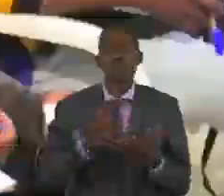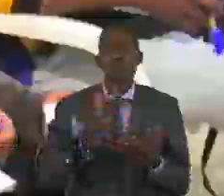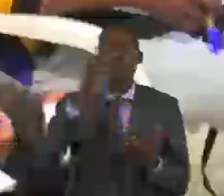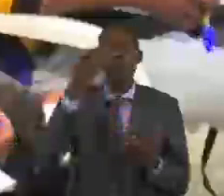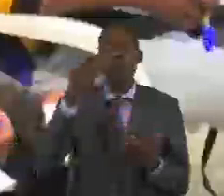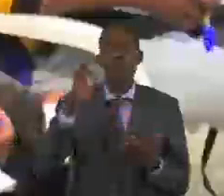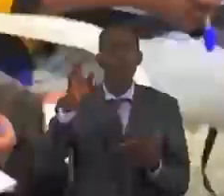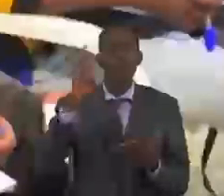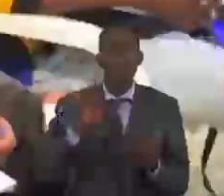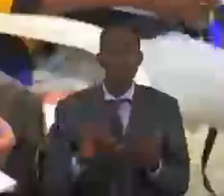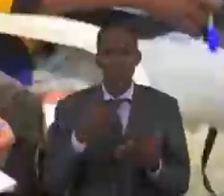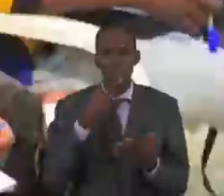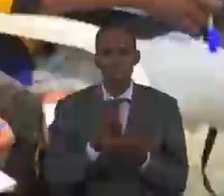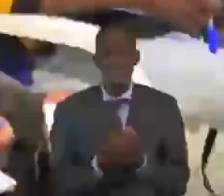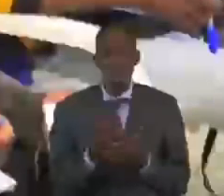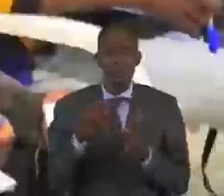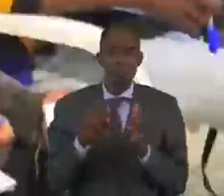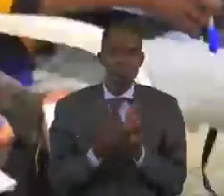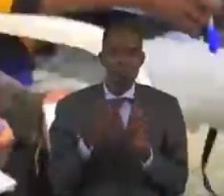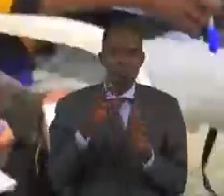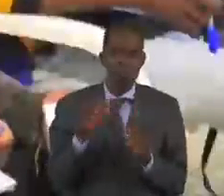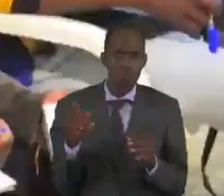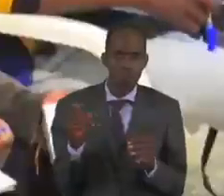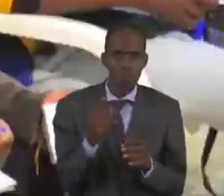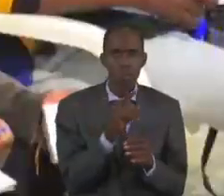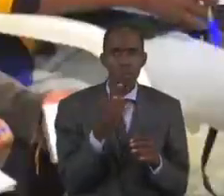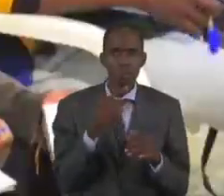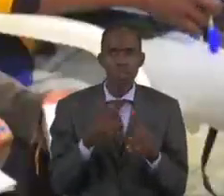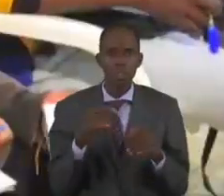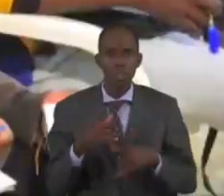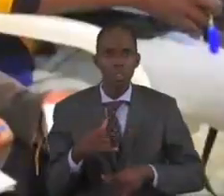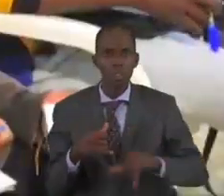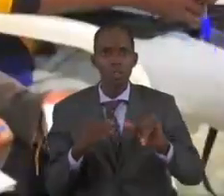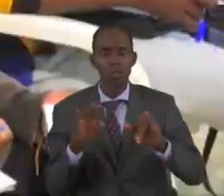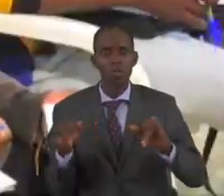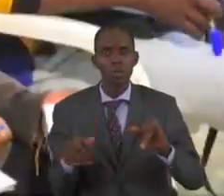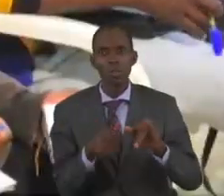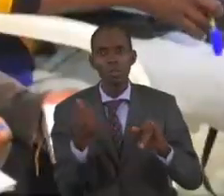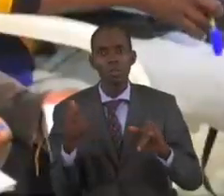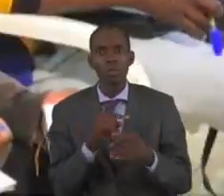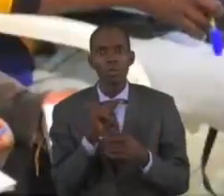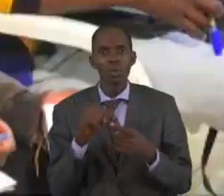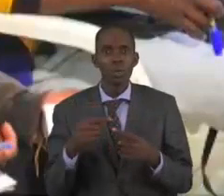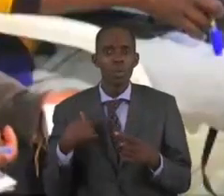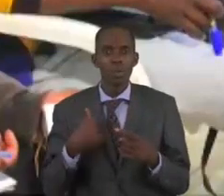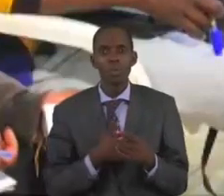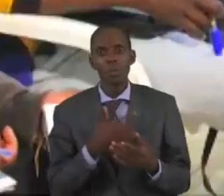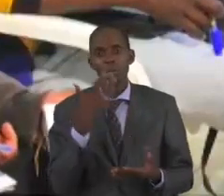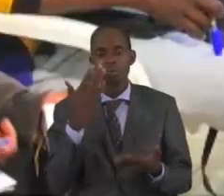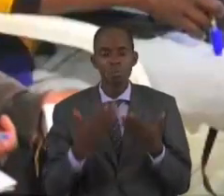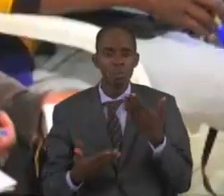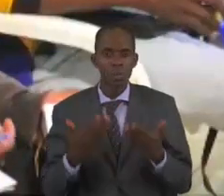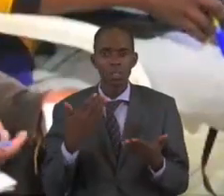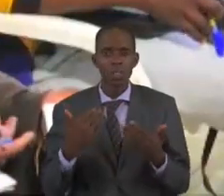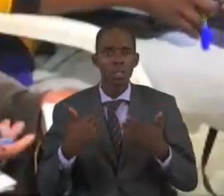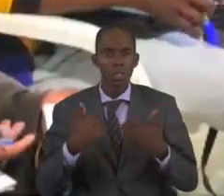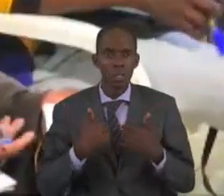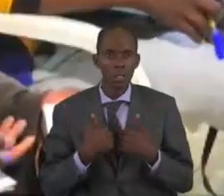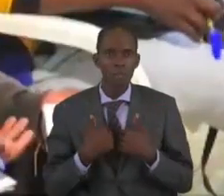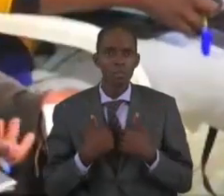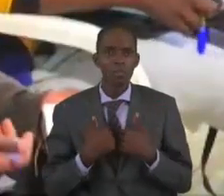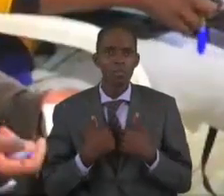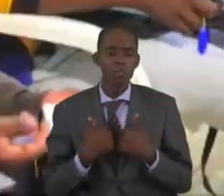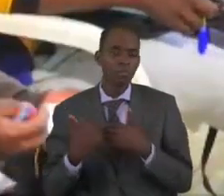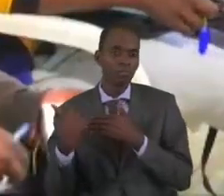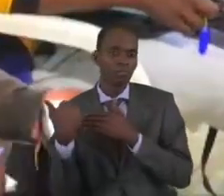said, neither of you, nor yet of others, when we might have been burdensome as